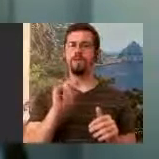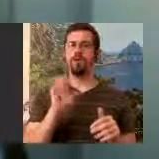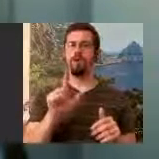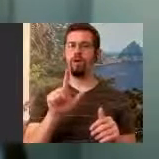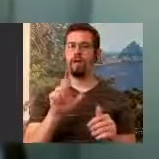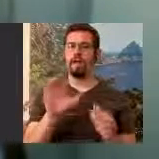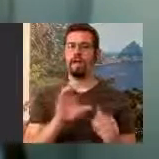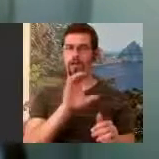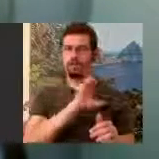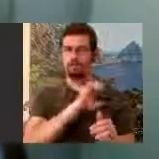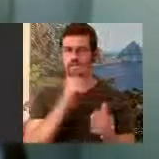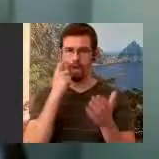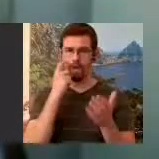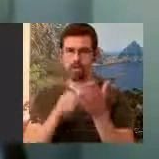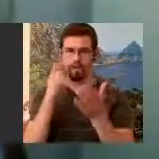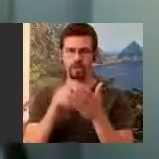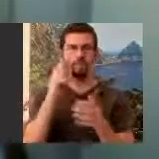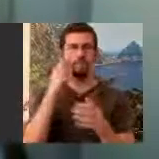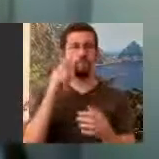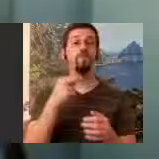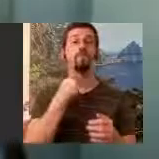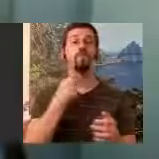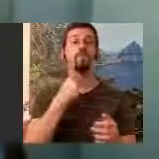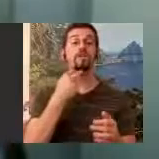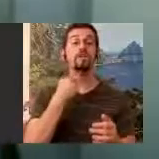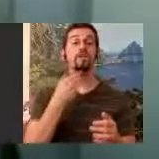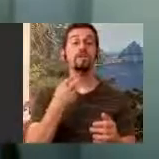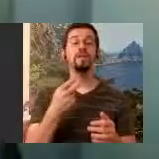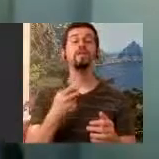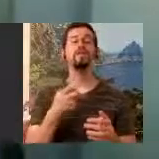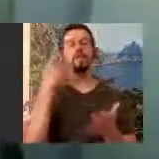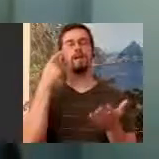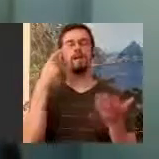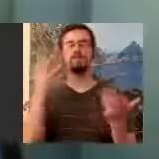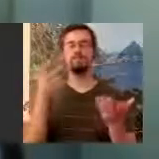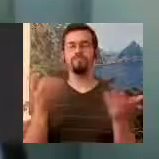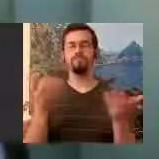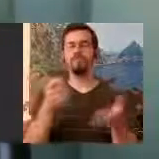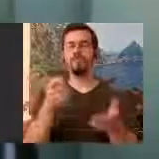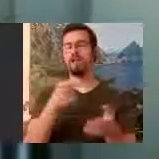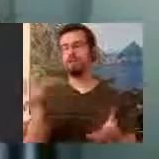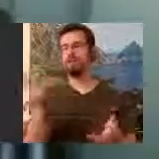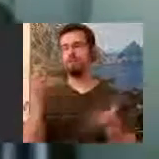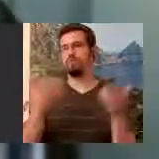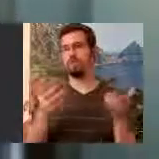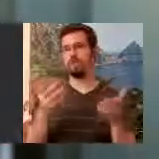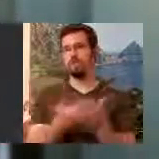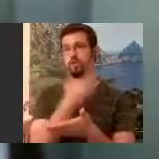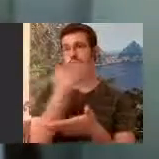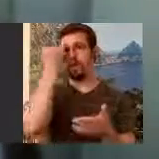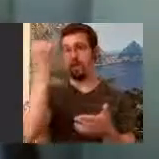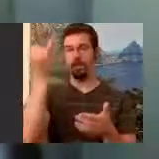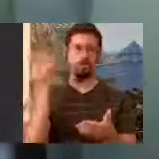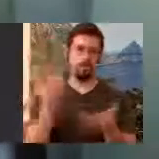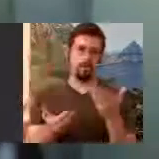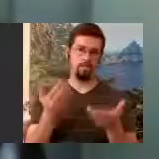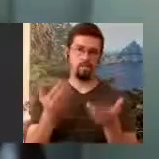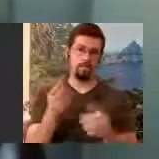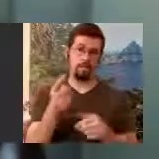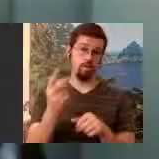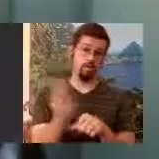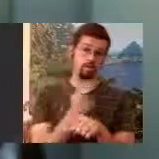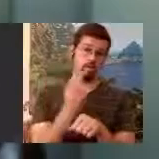already used a scanner, and the scanner gives people the opportunity to choose OCR, which would mean that